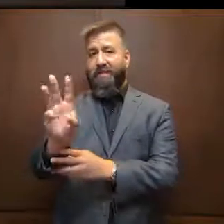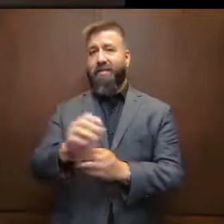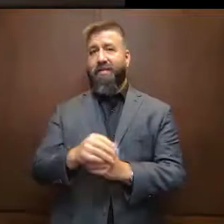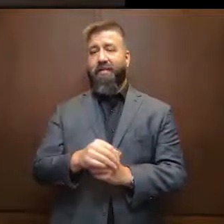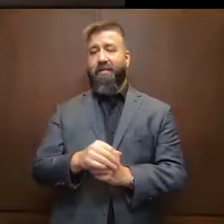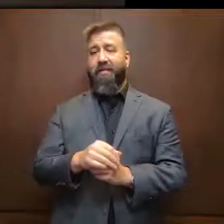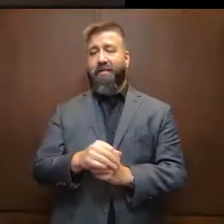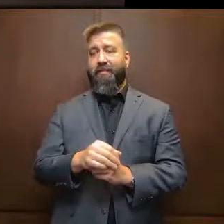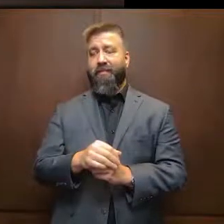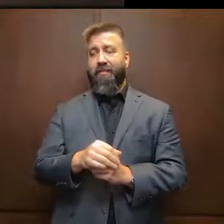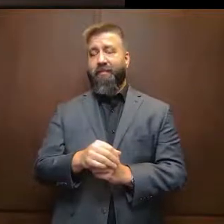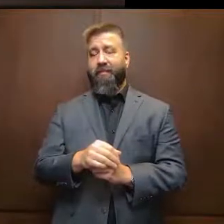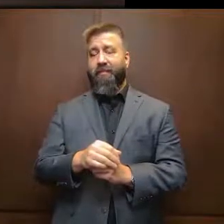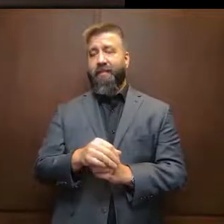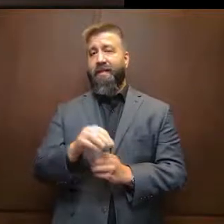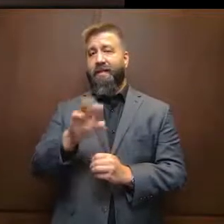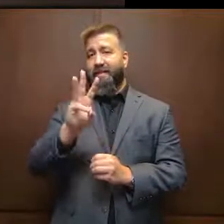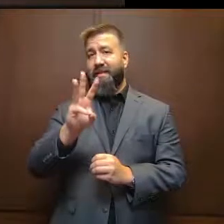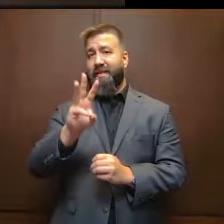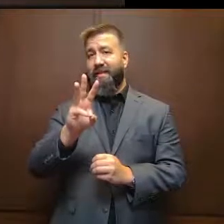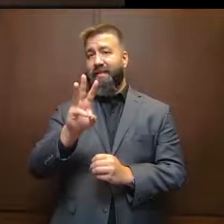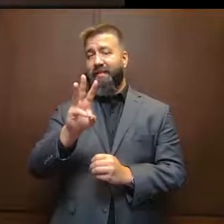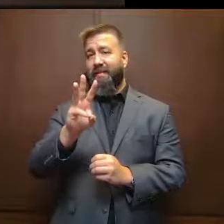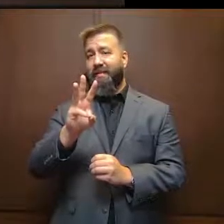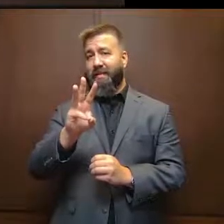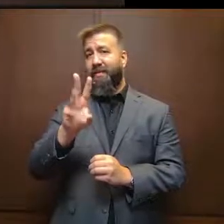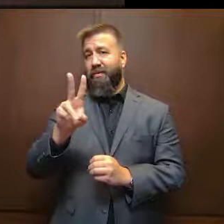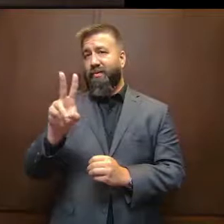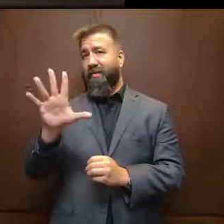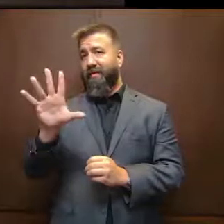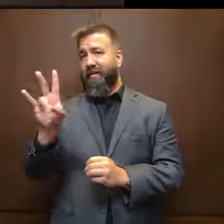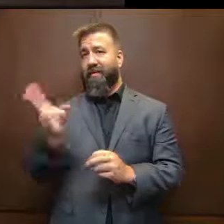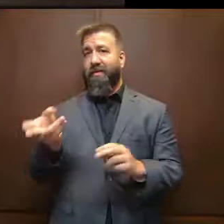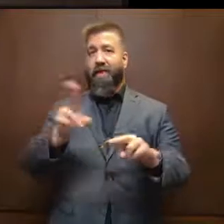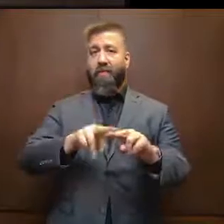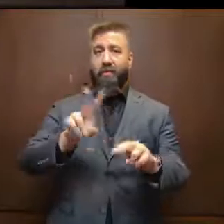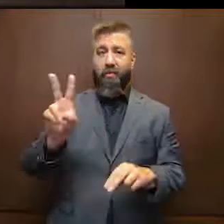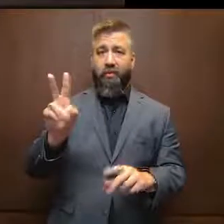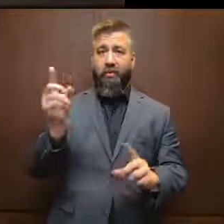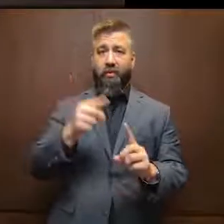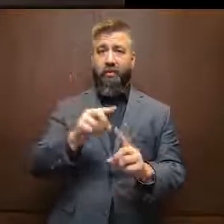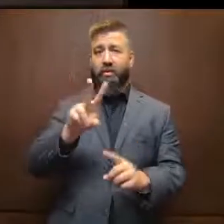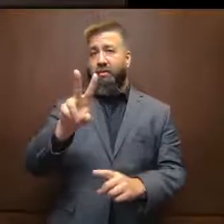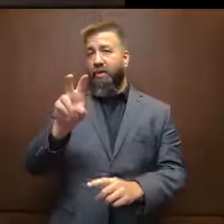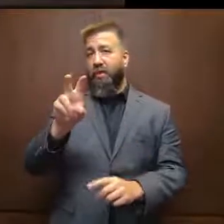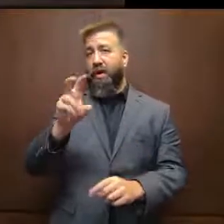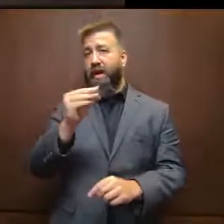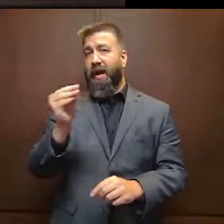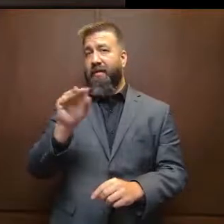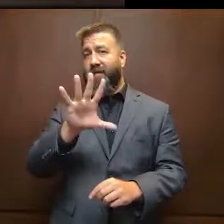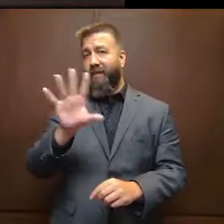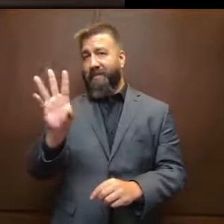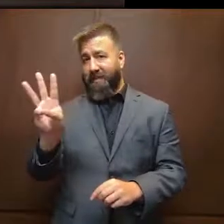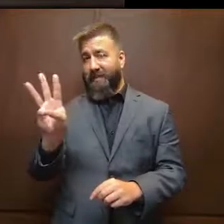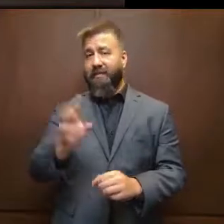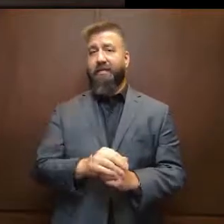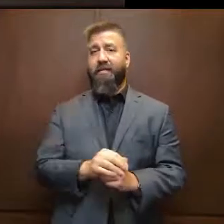62255 up 4 to 60. 62257 up 2 to